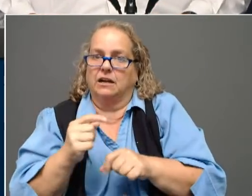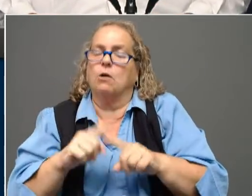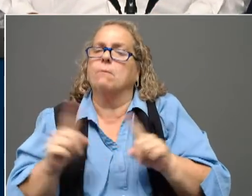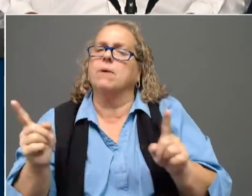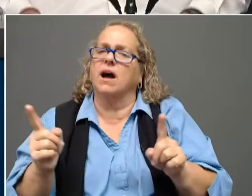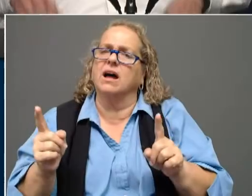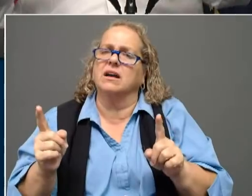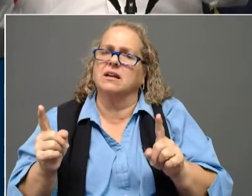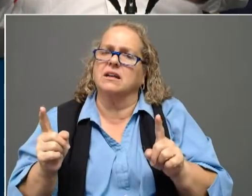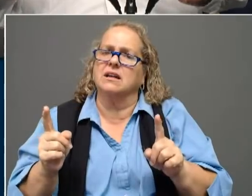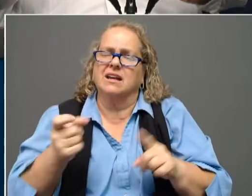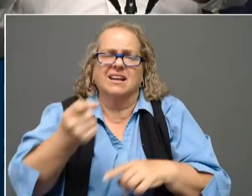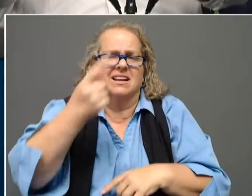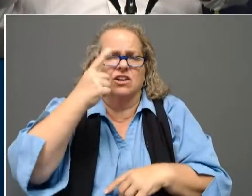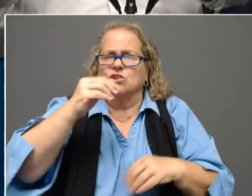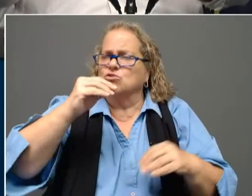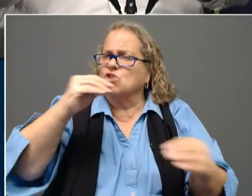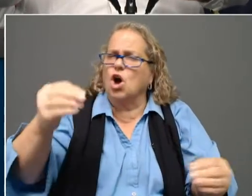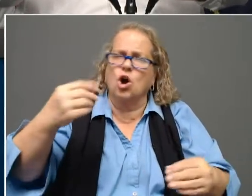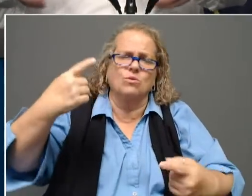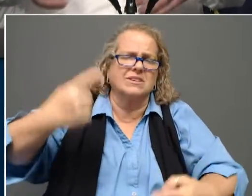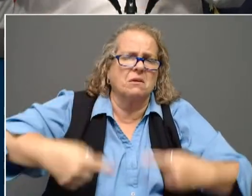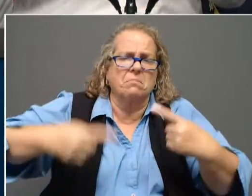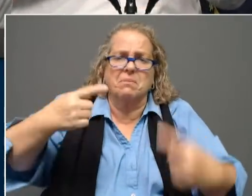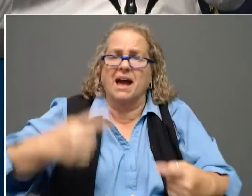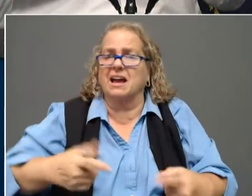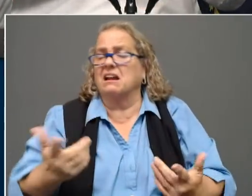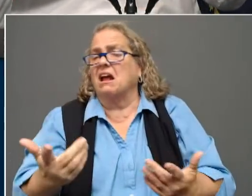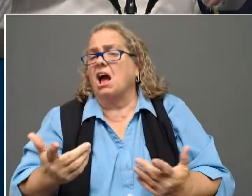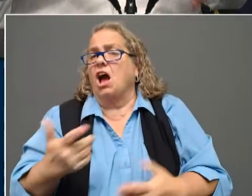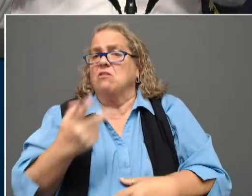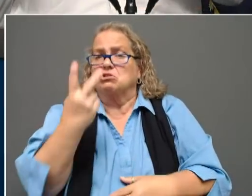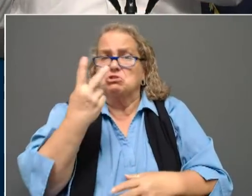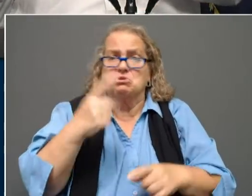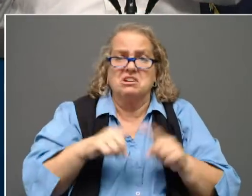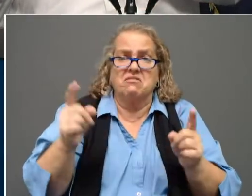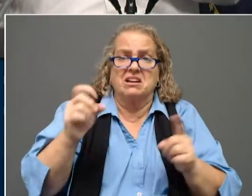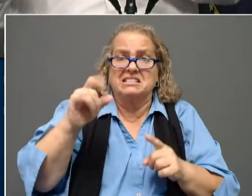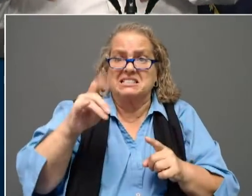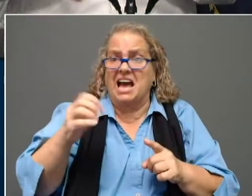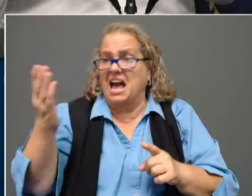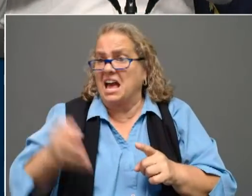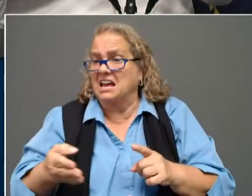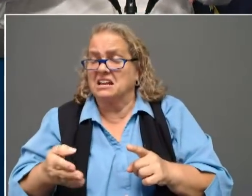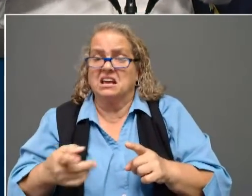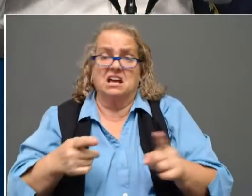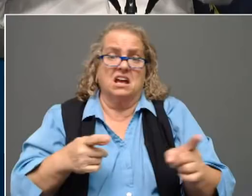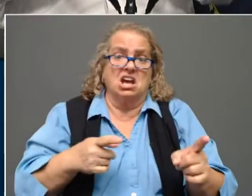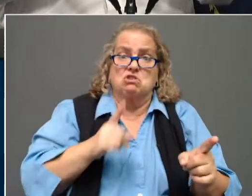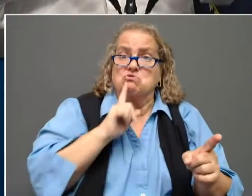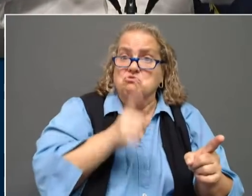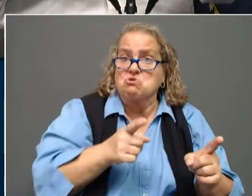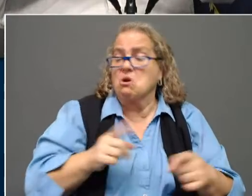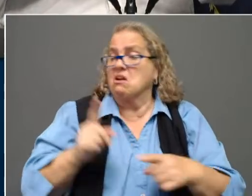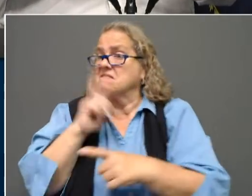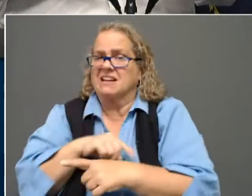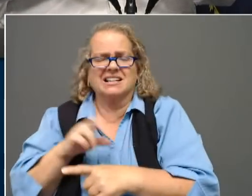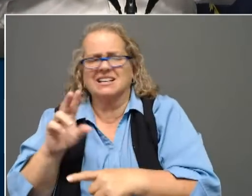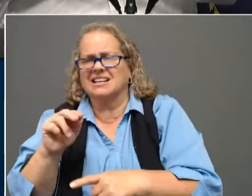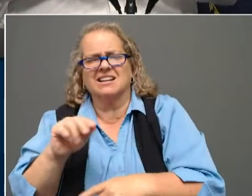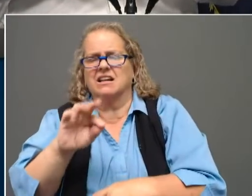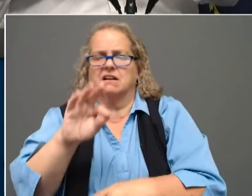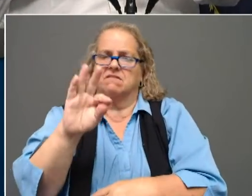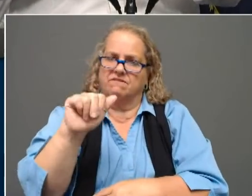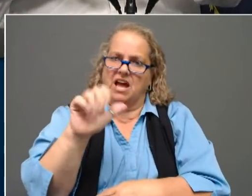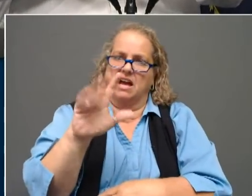debate here. There's no two sides of the story here. There is fact and there is fallacy. The folks who are peddling in